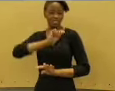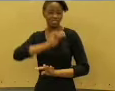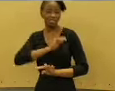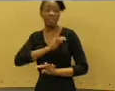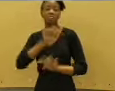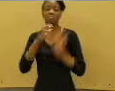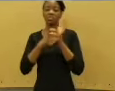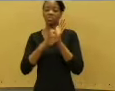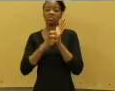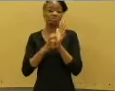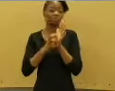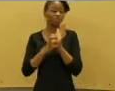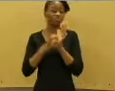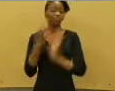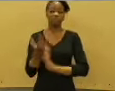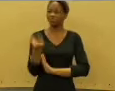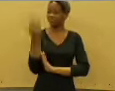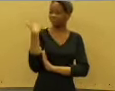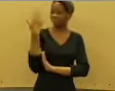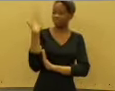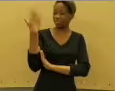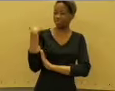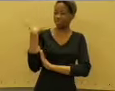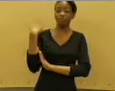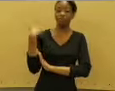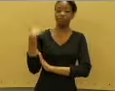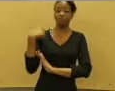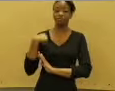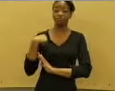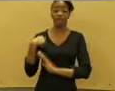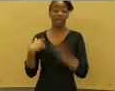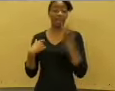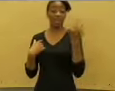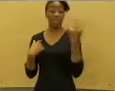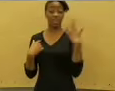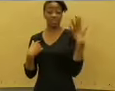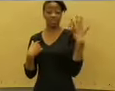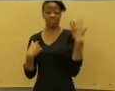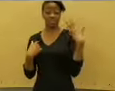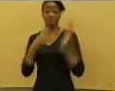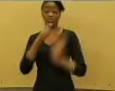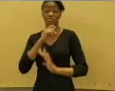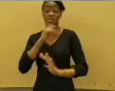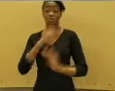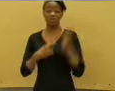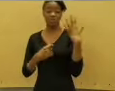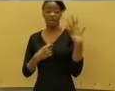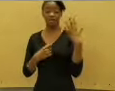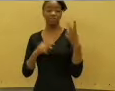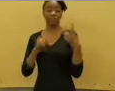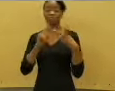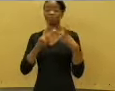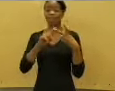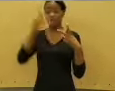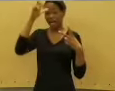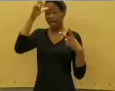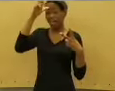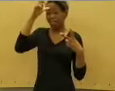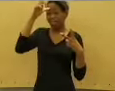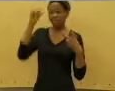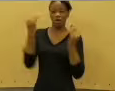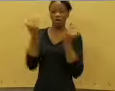them examples of, way back in the day, left-handed students and albinos. You know, in different communities, schools, and